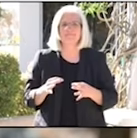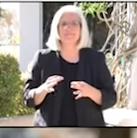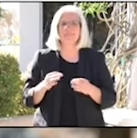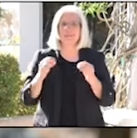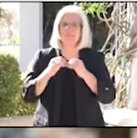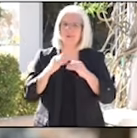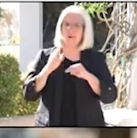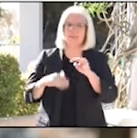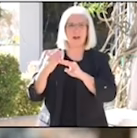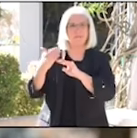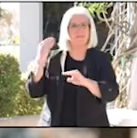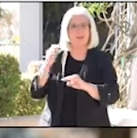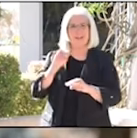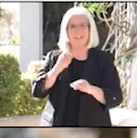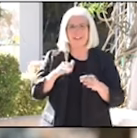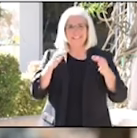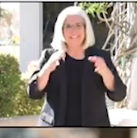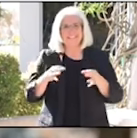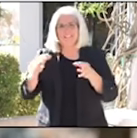in March.